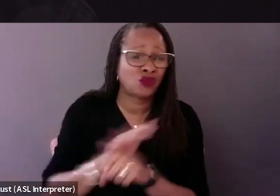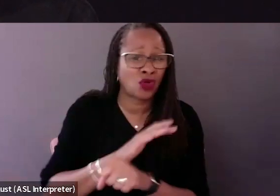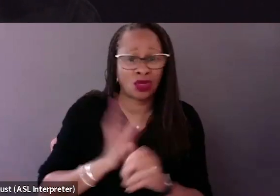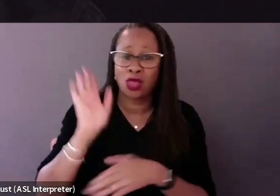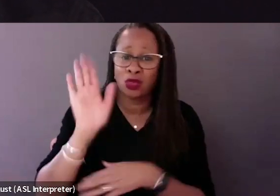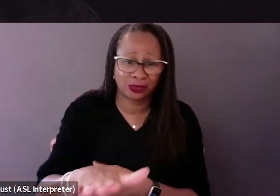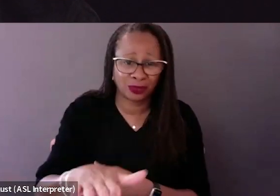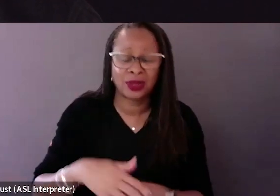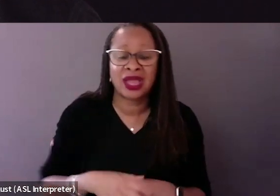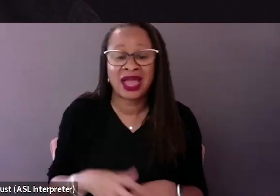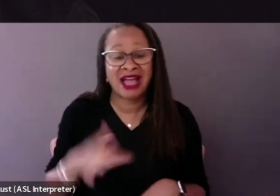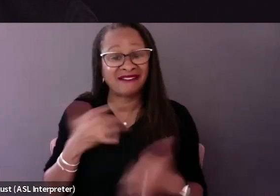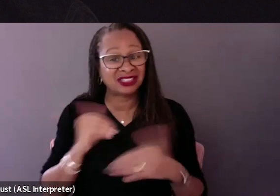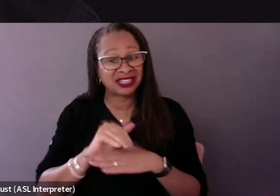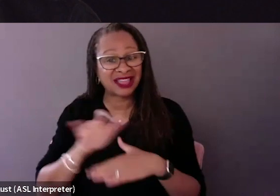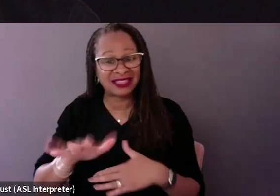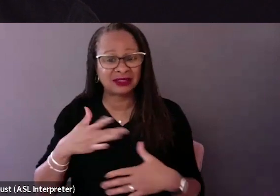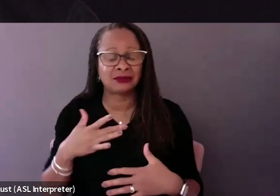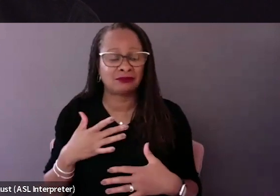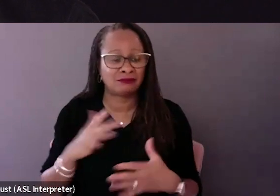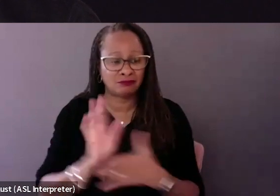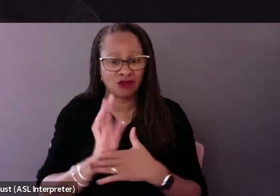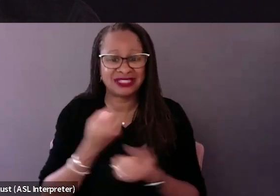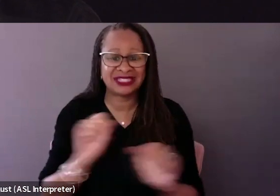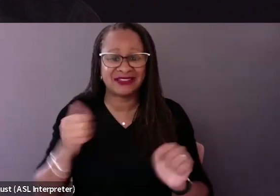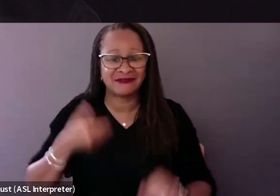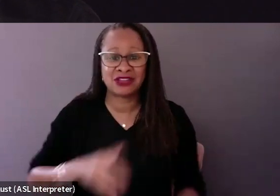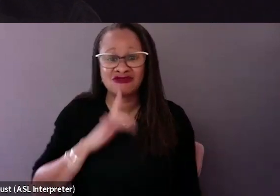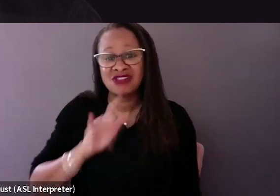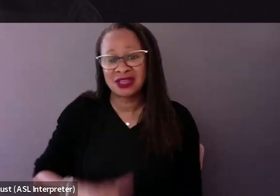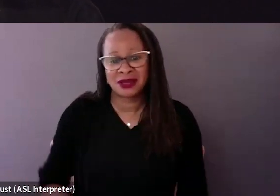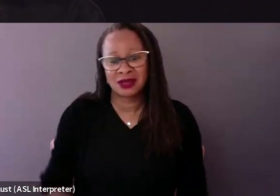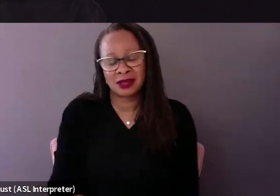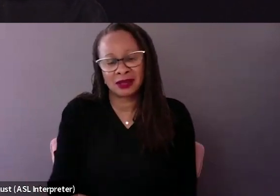I kind of felt tonight like this movie saved me. I was.